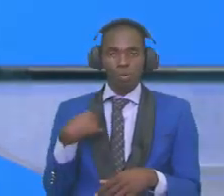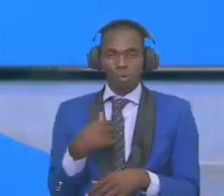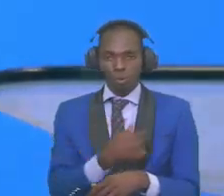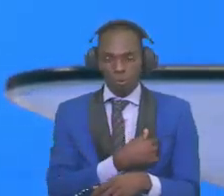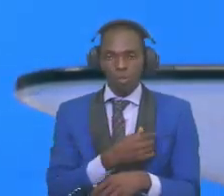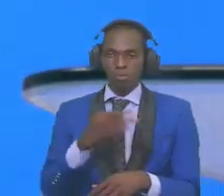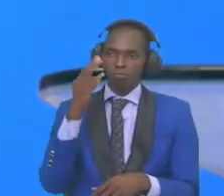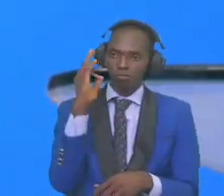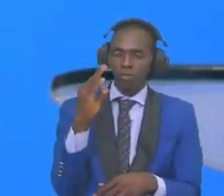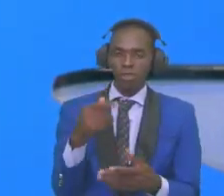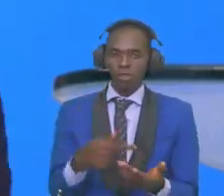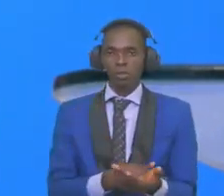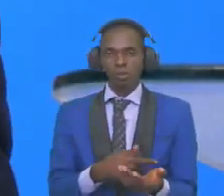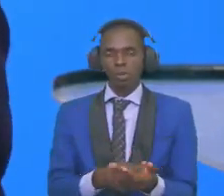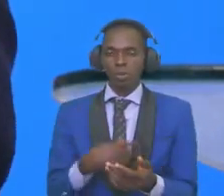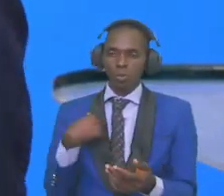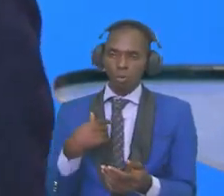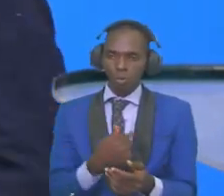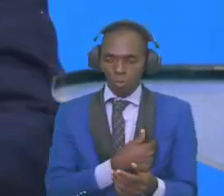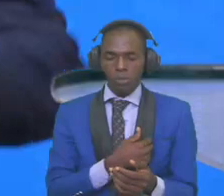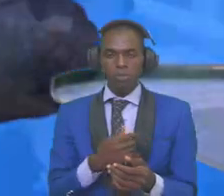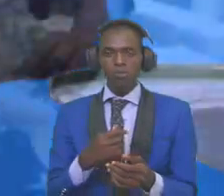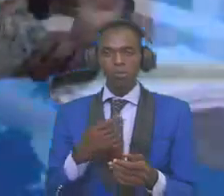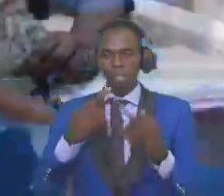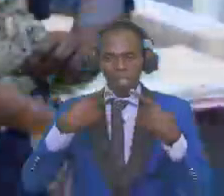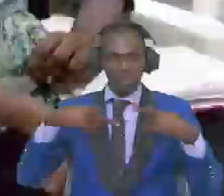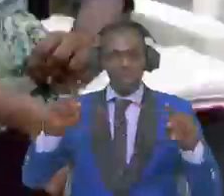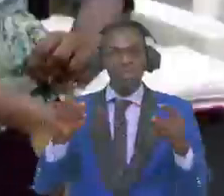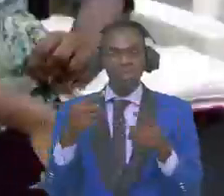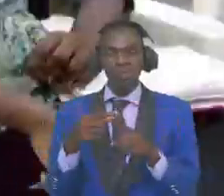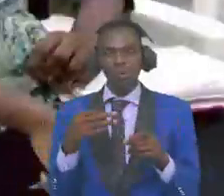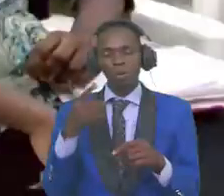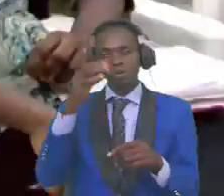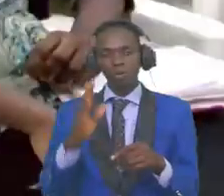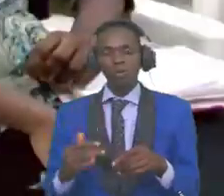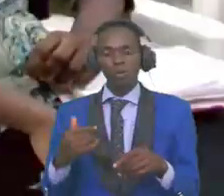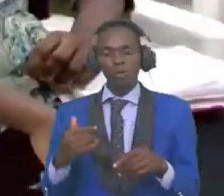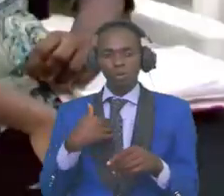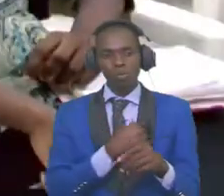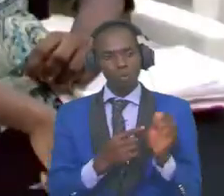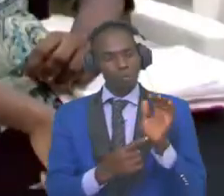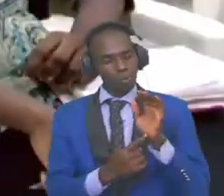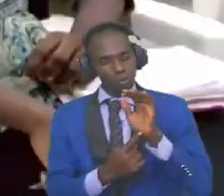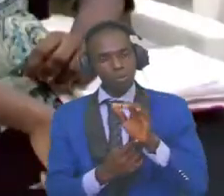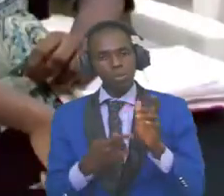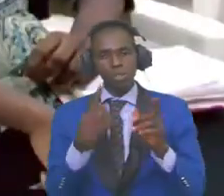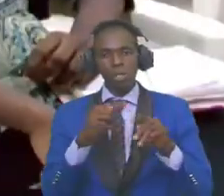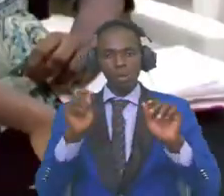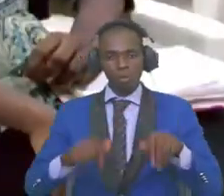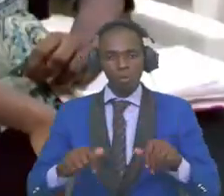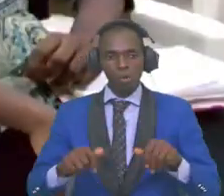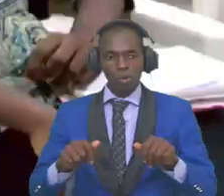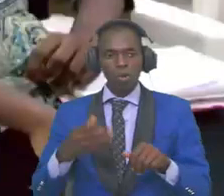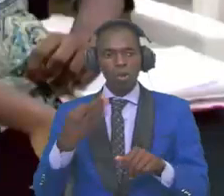We emphasize the word of the Lord. We reveal the possibilities of the grace of